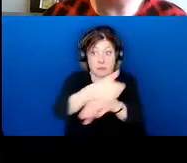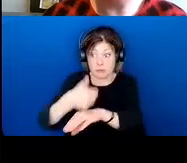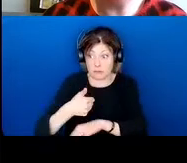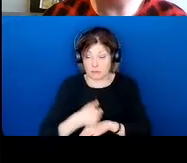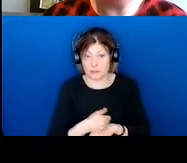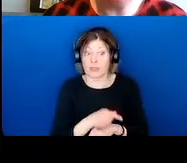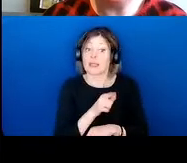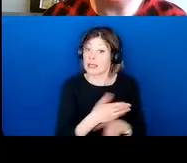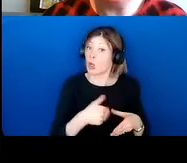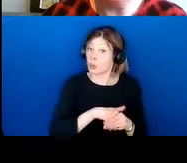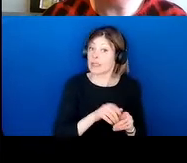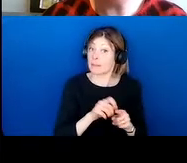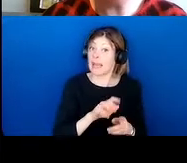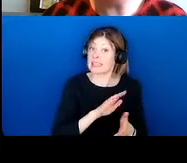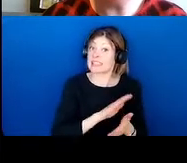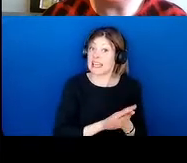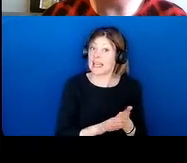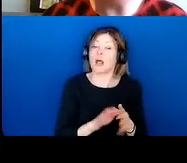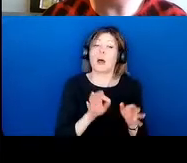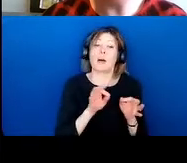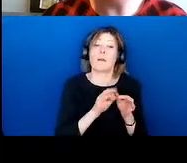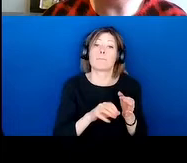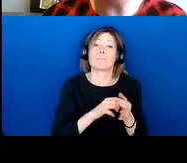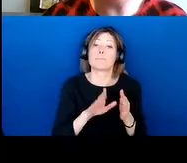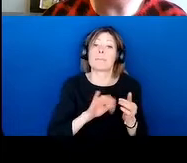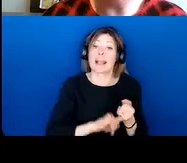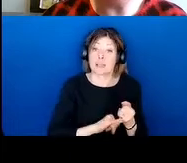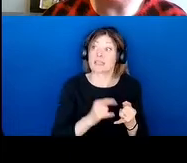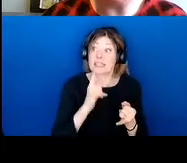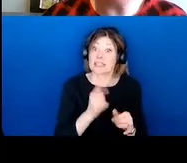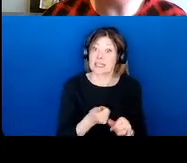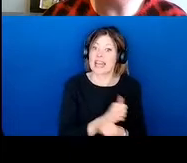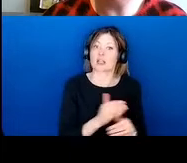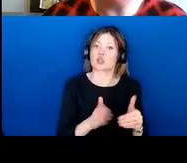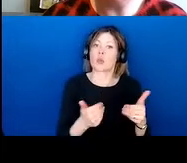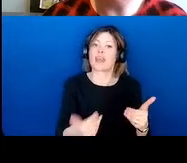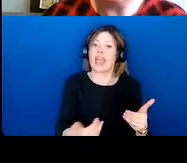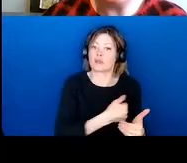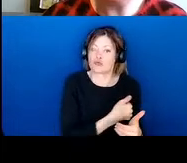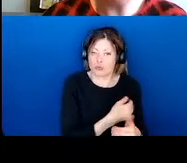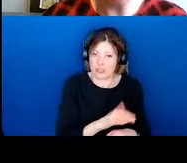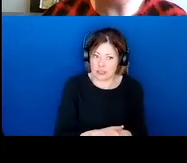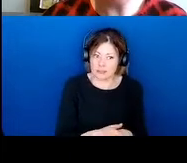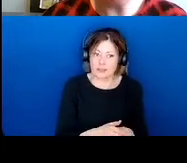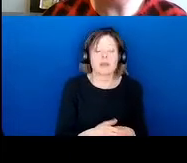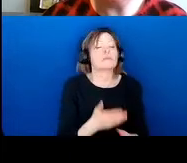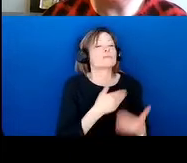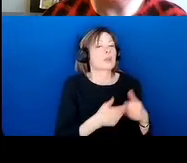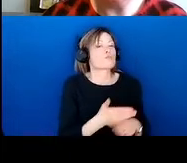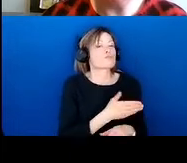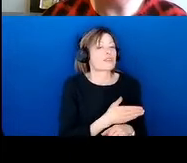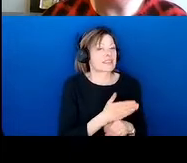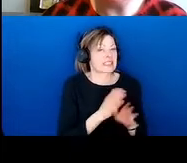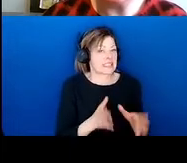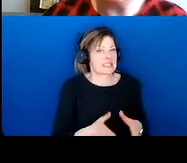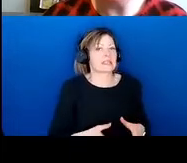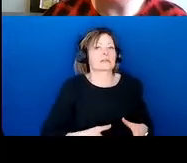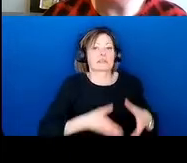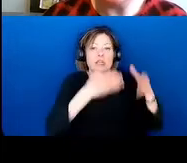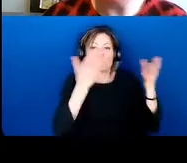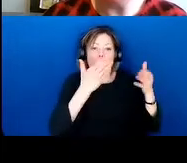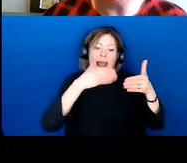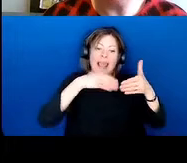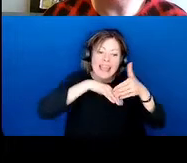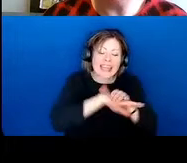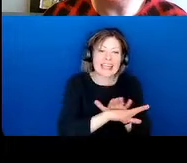centre. His original home was inside the Temple of Bacchus, a magnificent structure with Doric columns